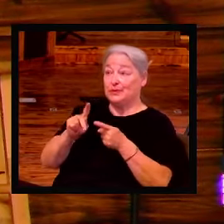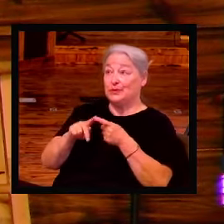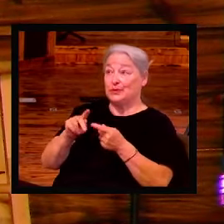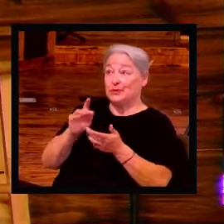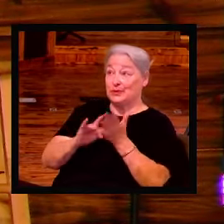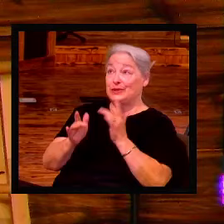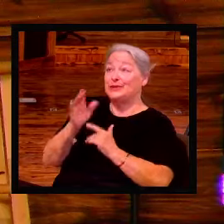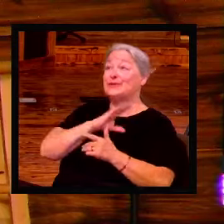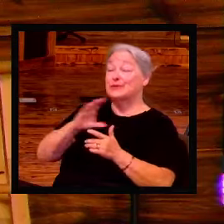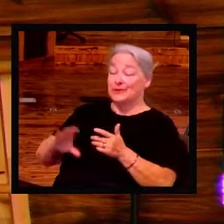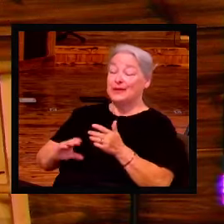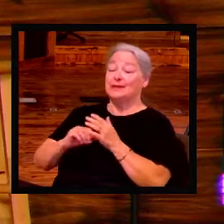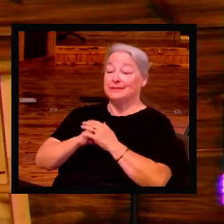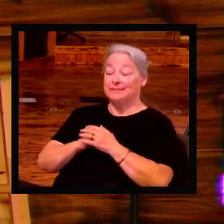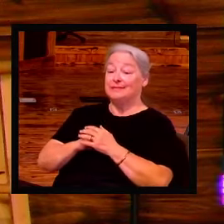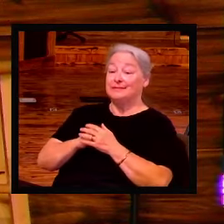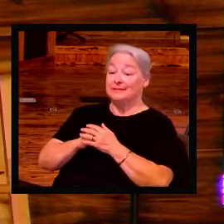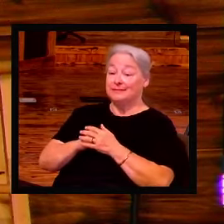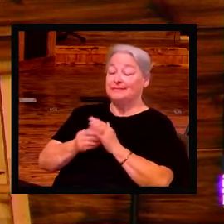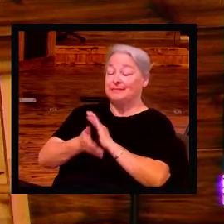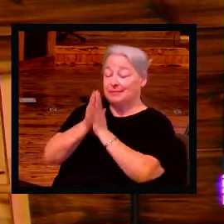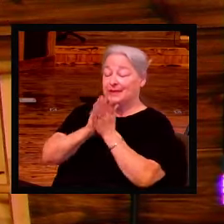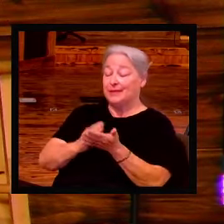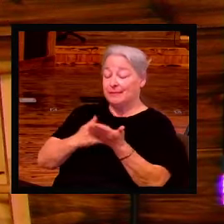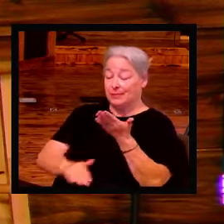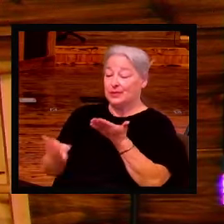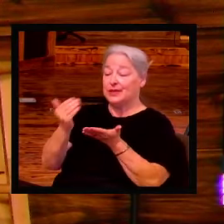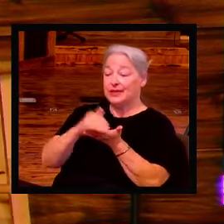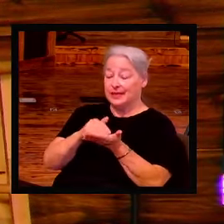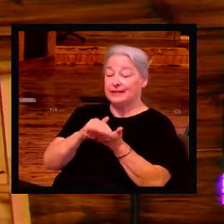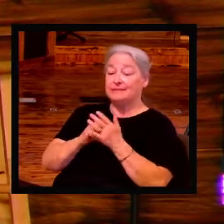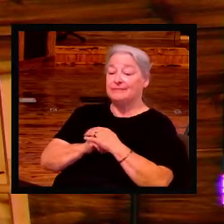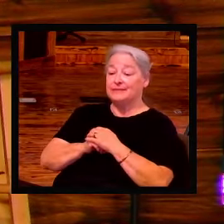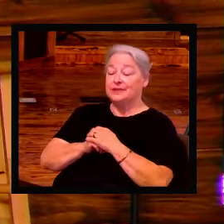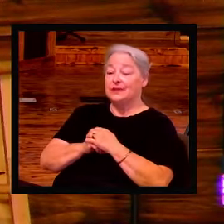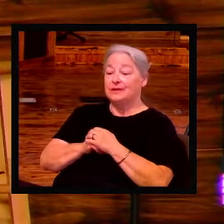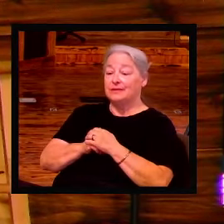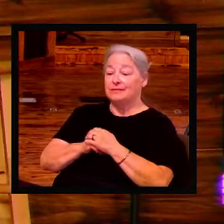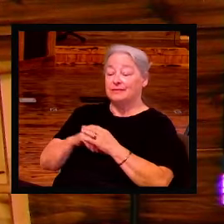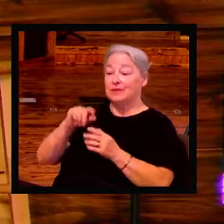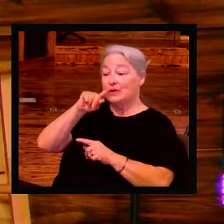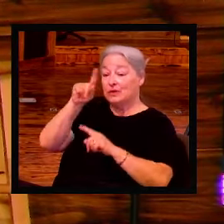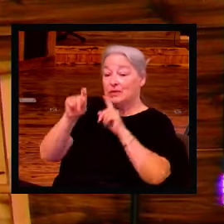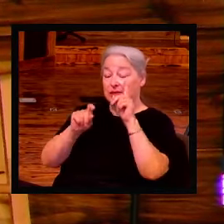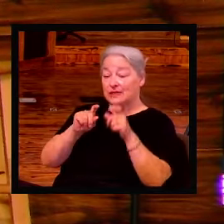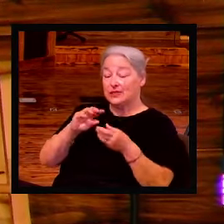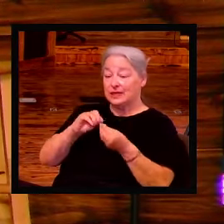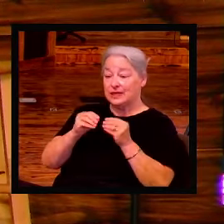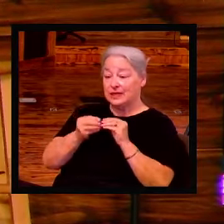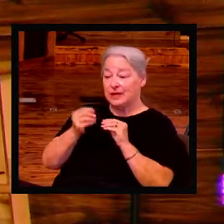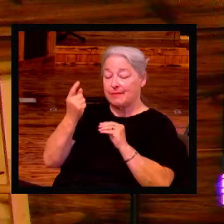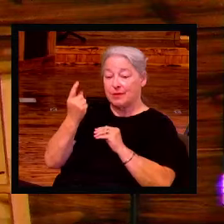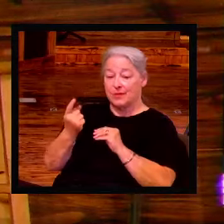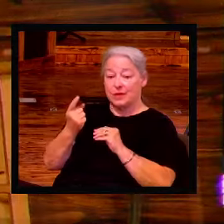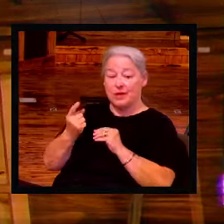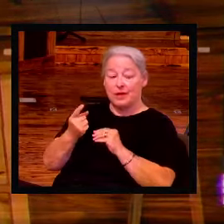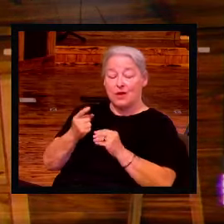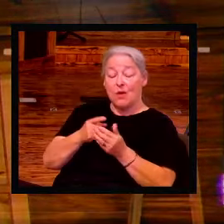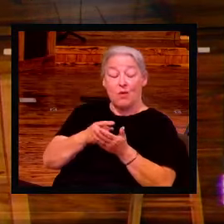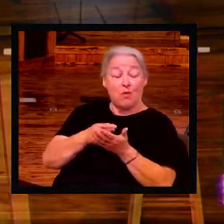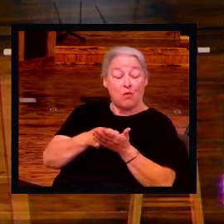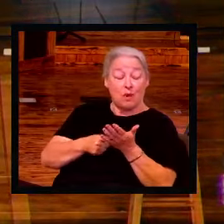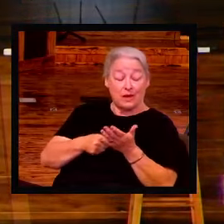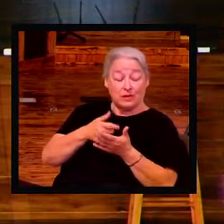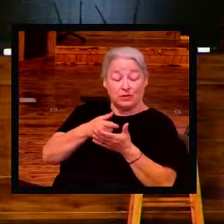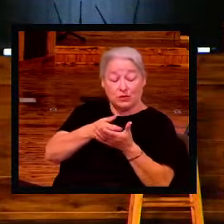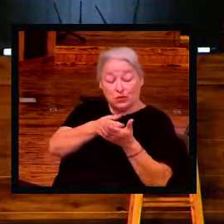what we're doing here today. Praise be to God. So question number one, Miss Shelley. What got you into witchcraft and